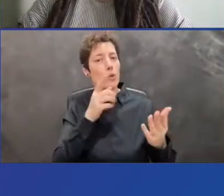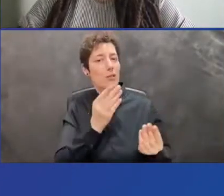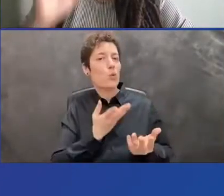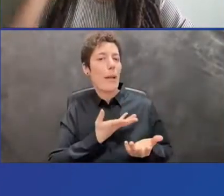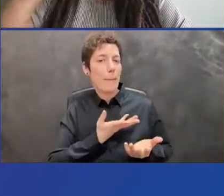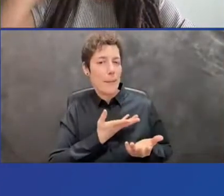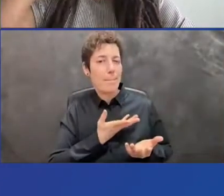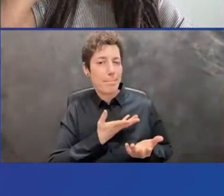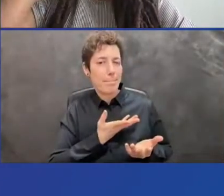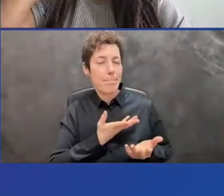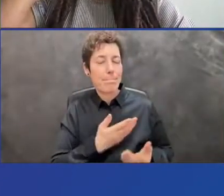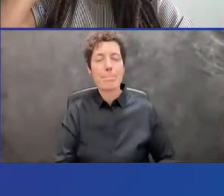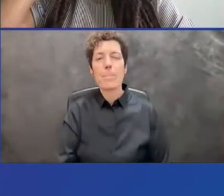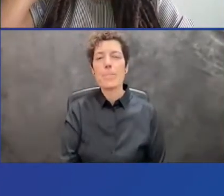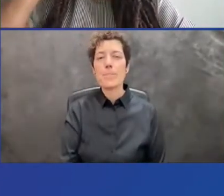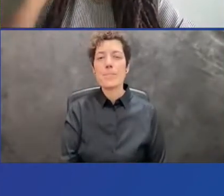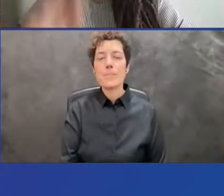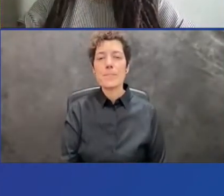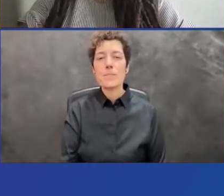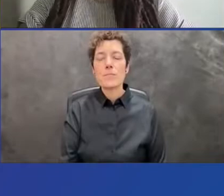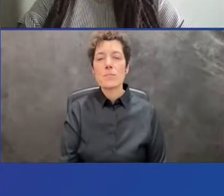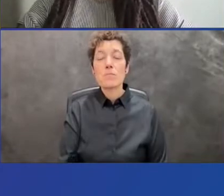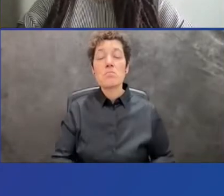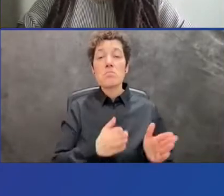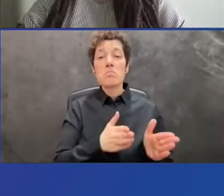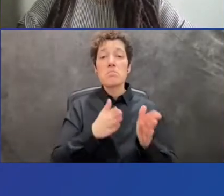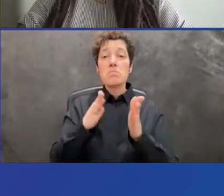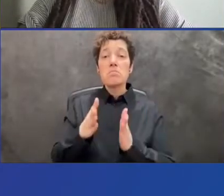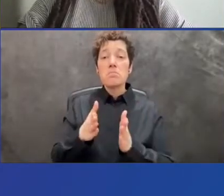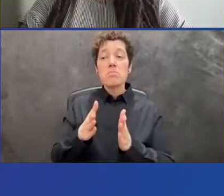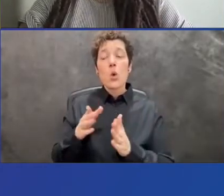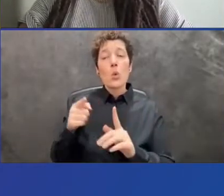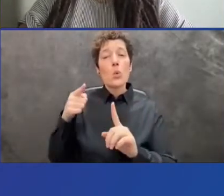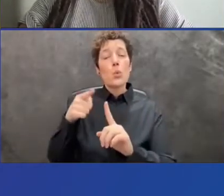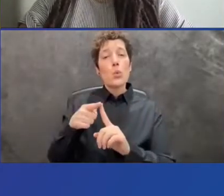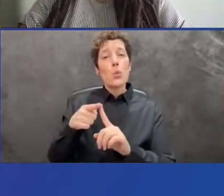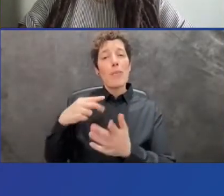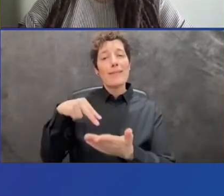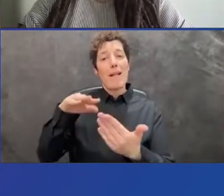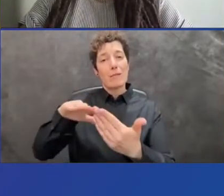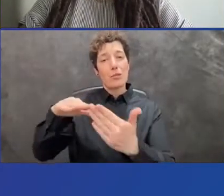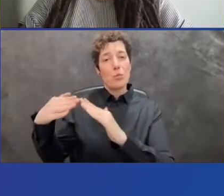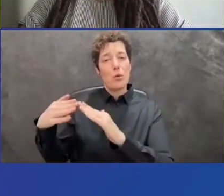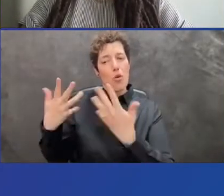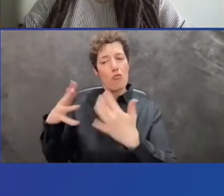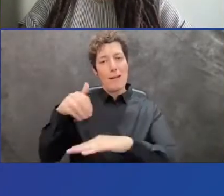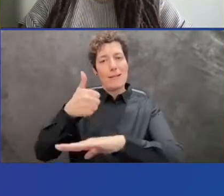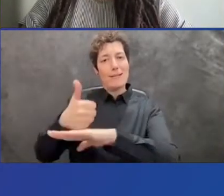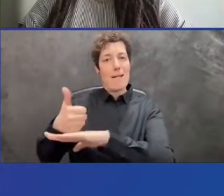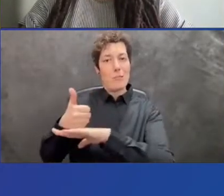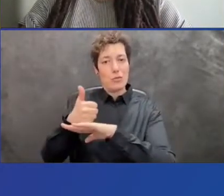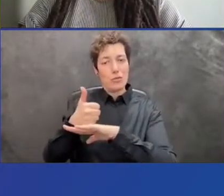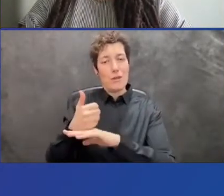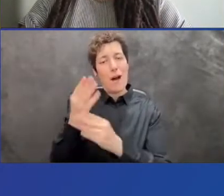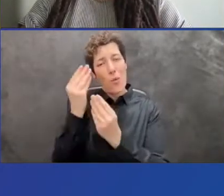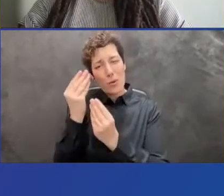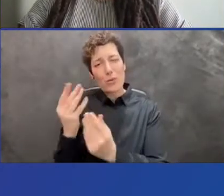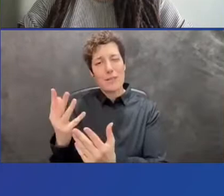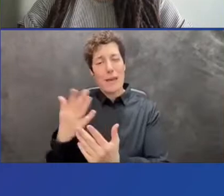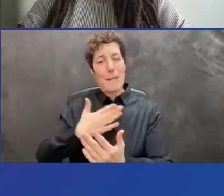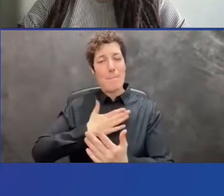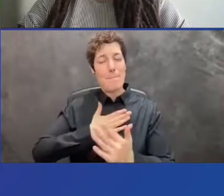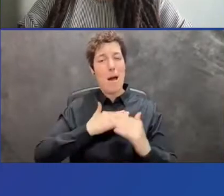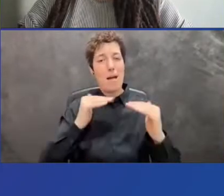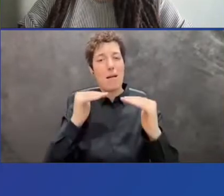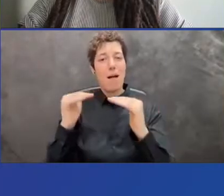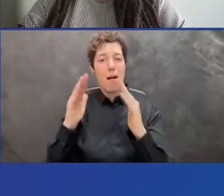the established dance community, what I can say is that my colleagues in the field, and I've made sure to also be part